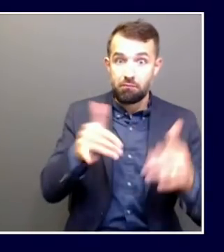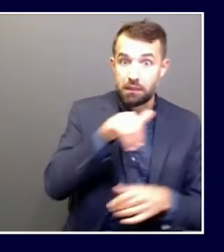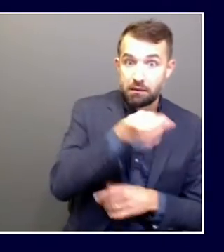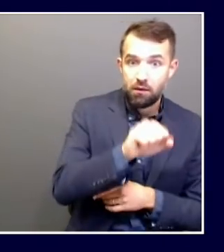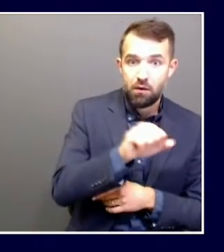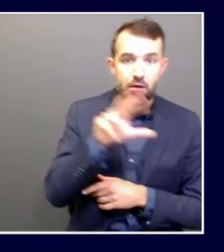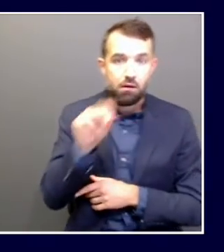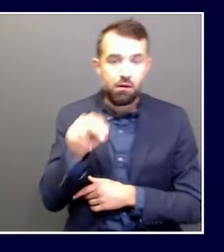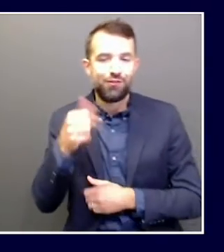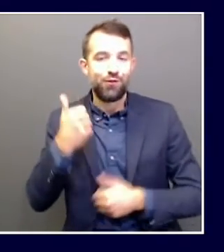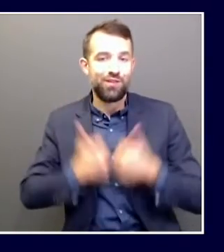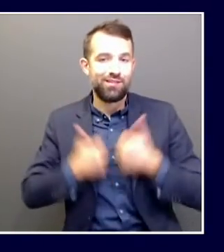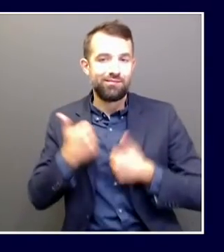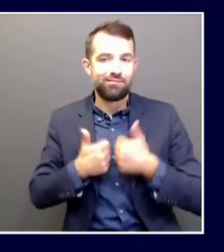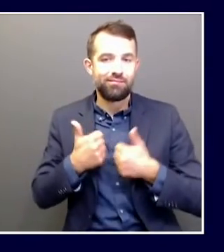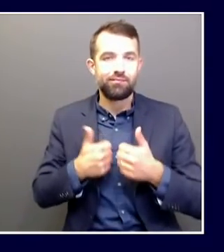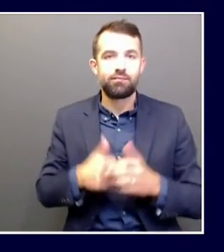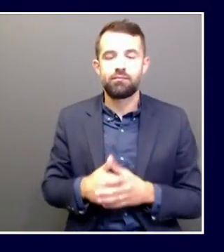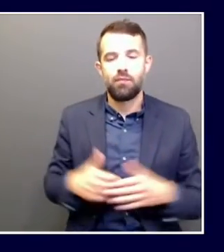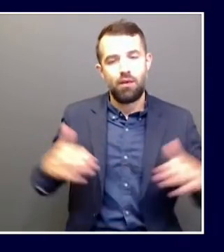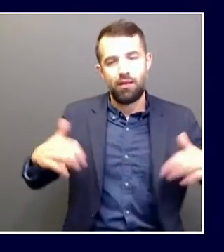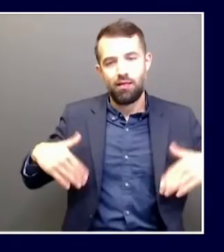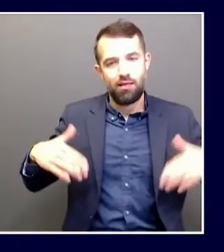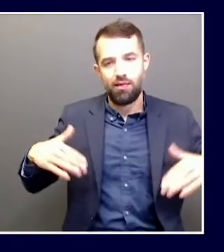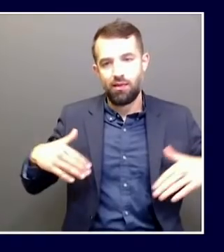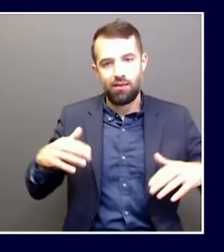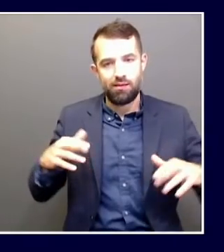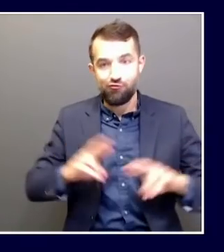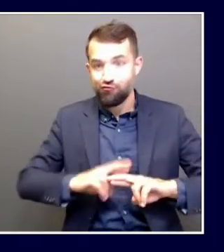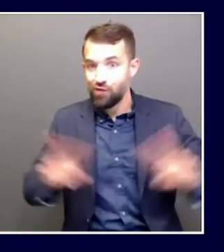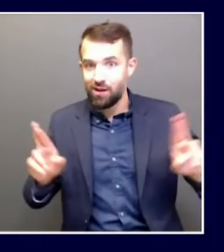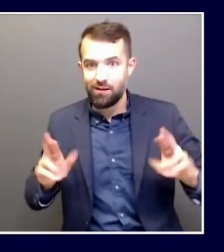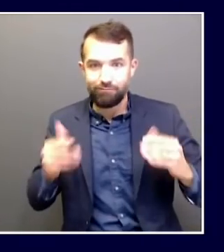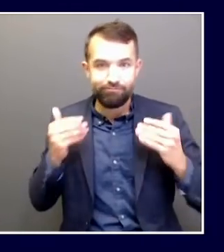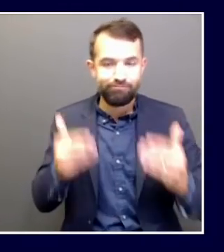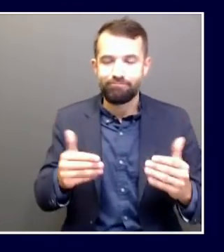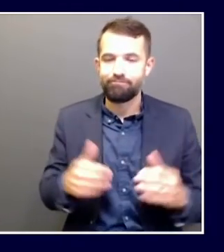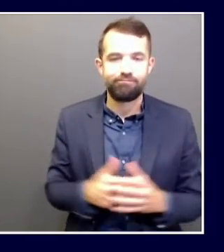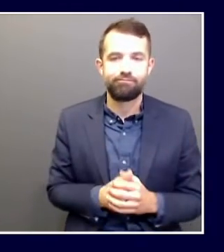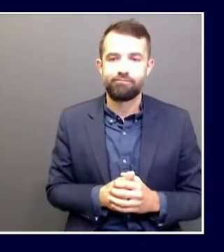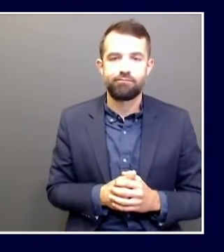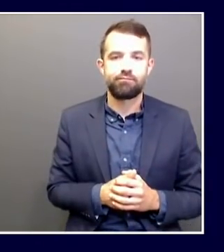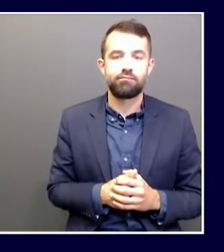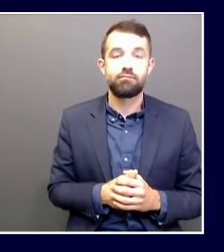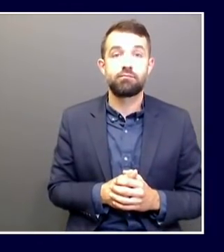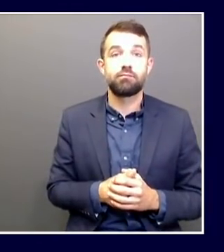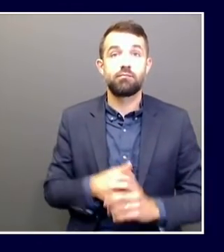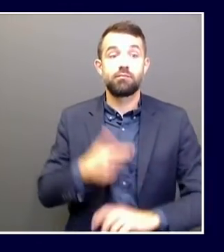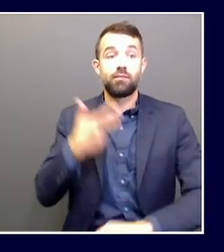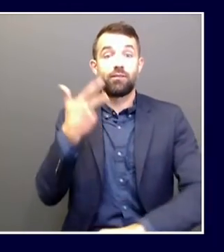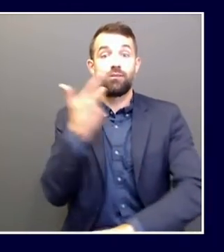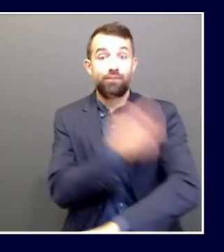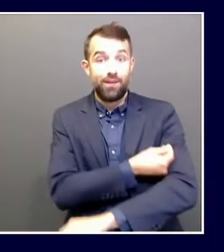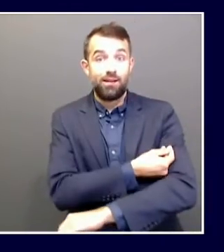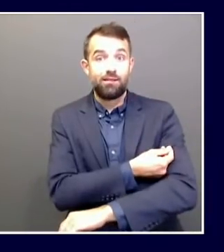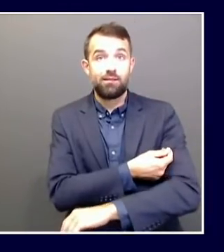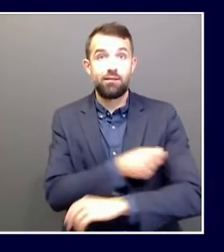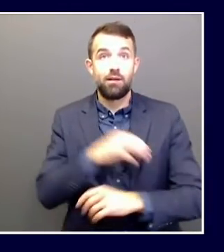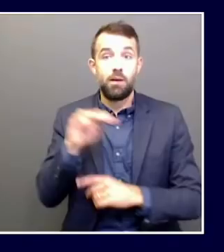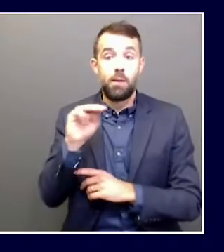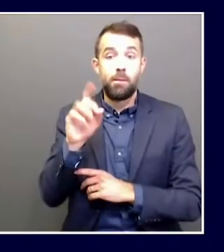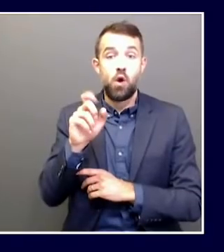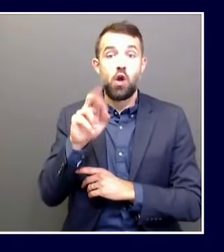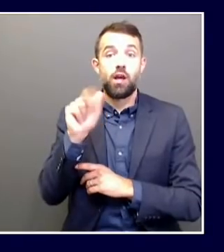Moderna and now you want to get your booster with Moderna. As I understand it, that data too is soon to be submitted to the